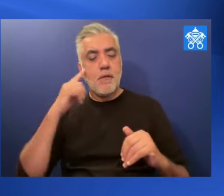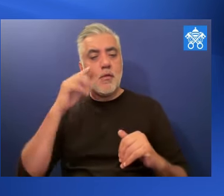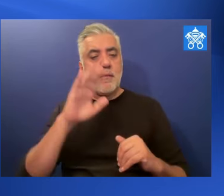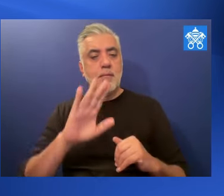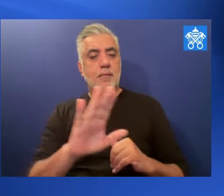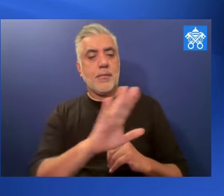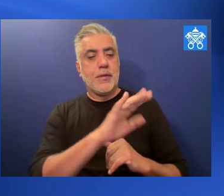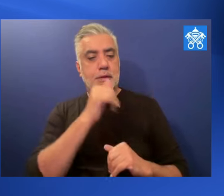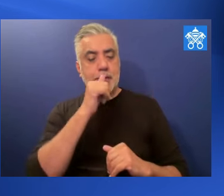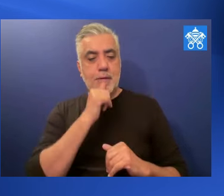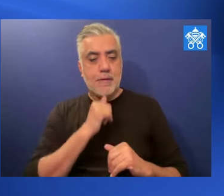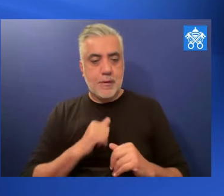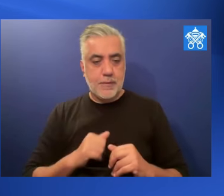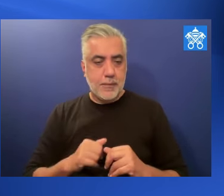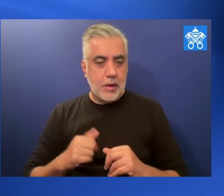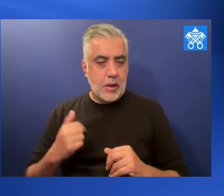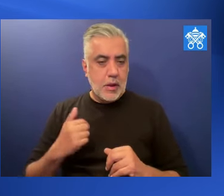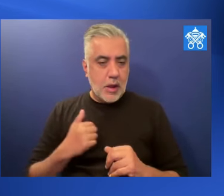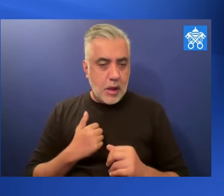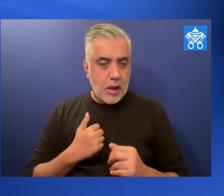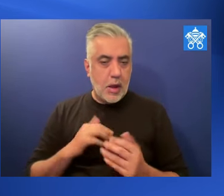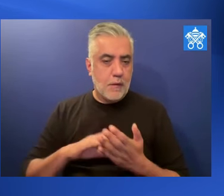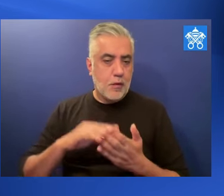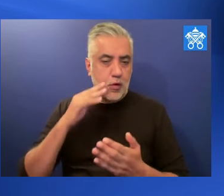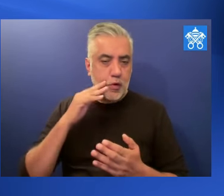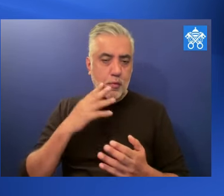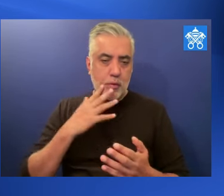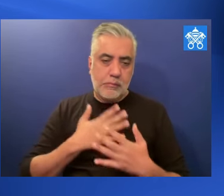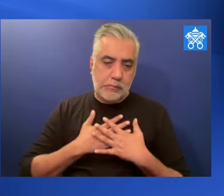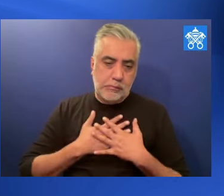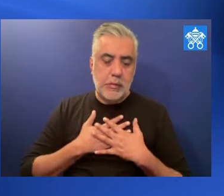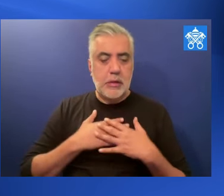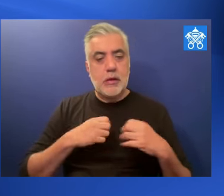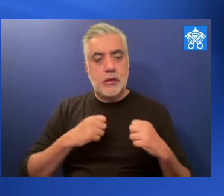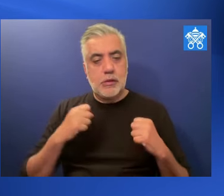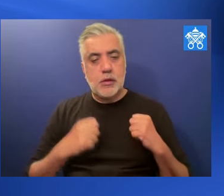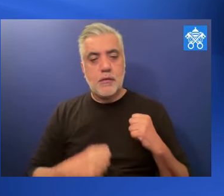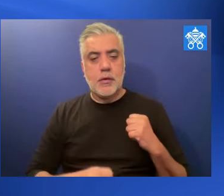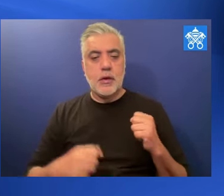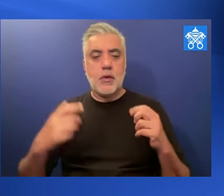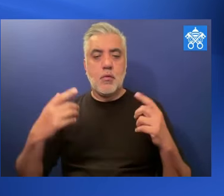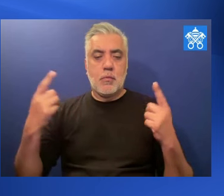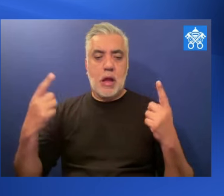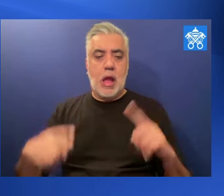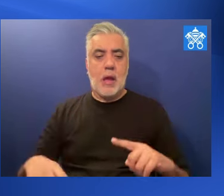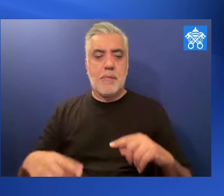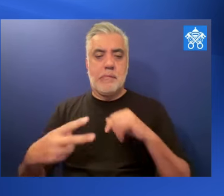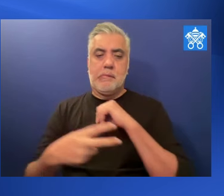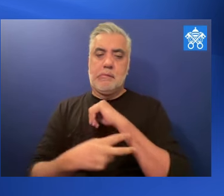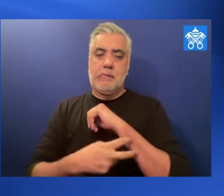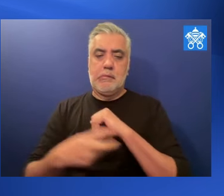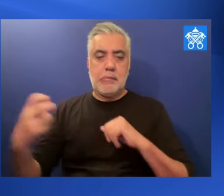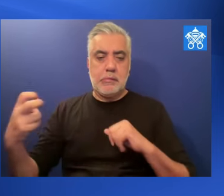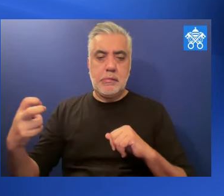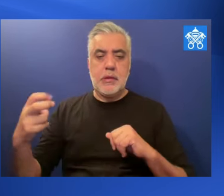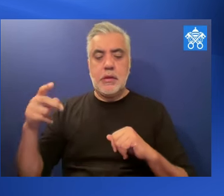sadness the events in Haiti where sisters have been abducted.